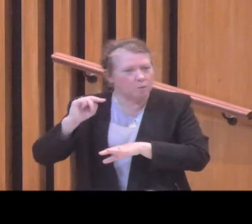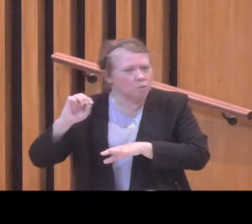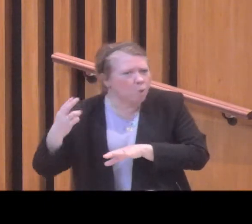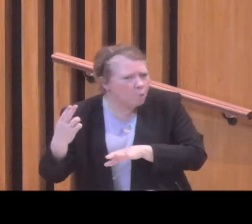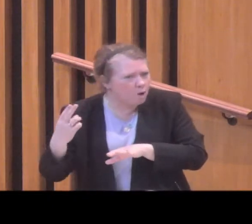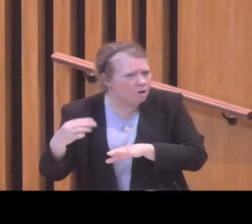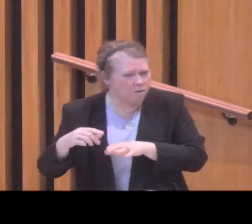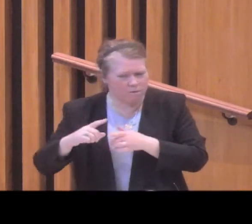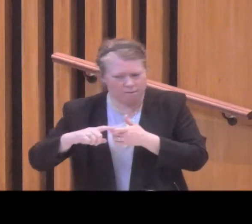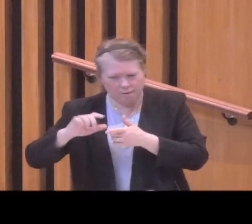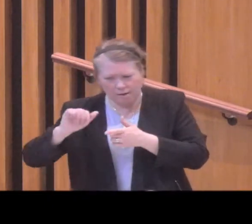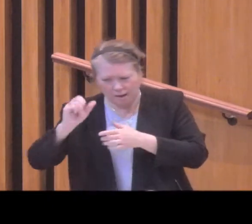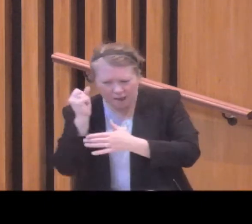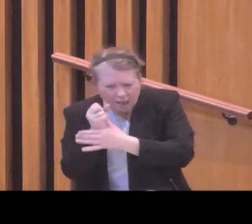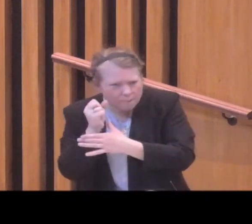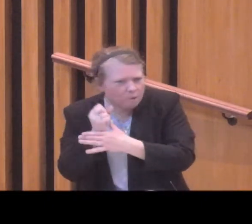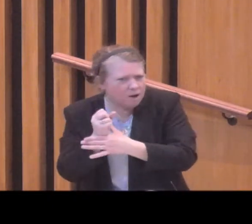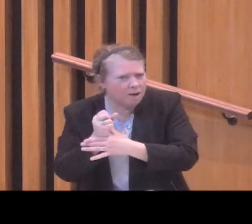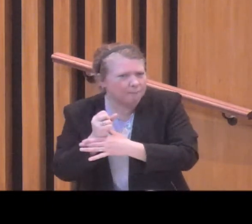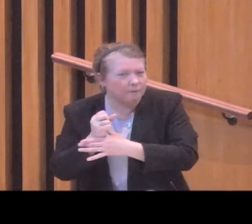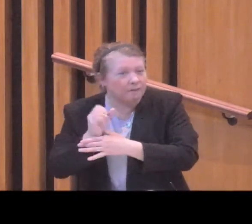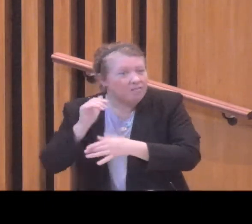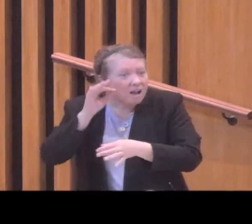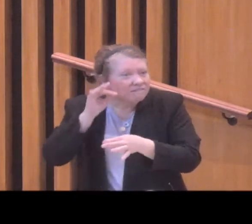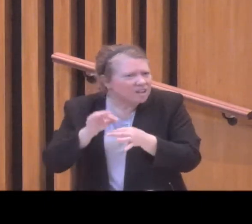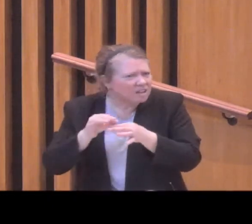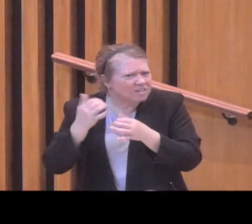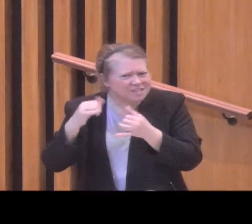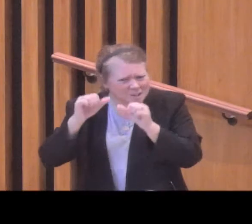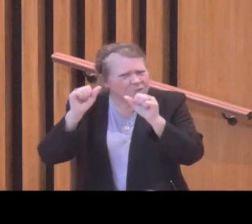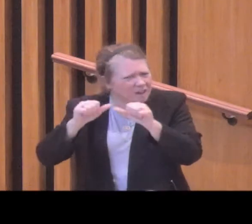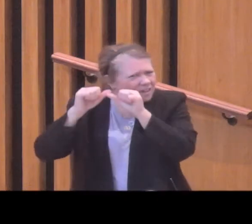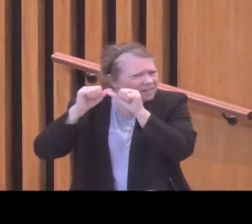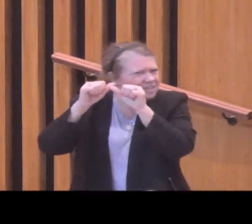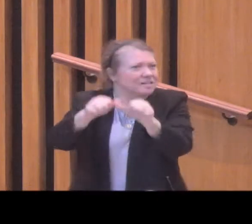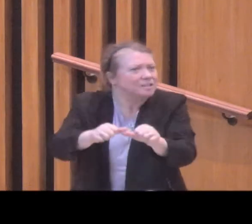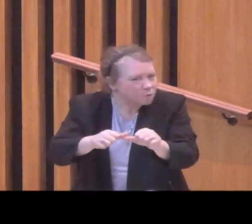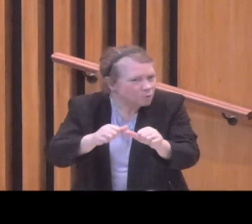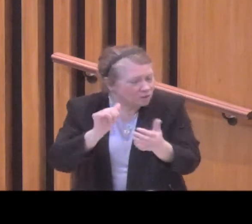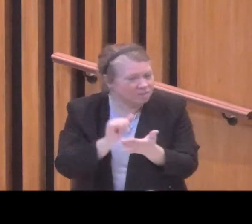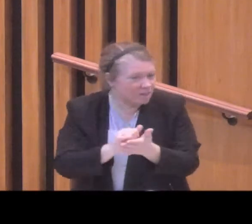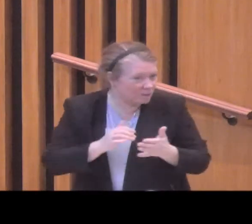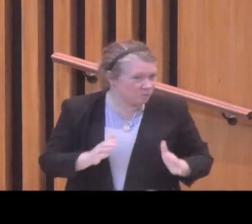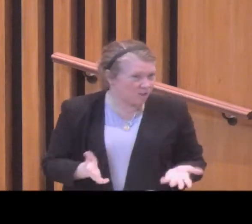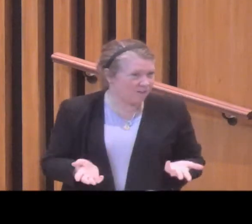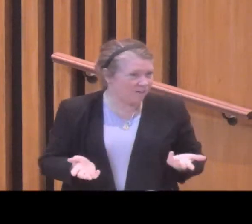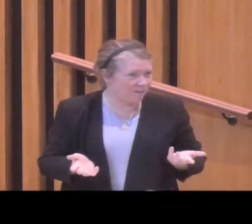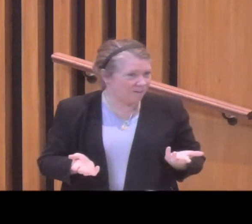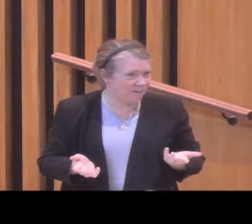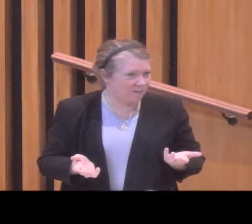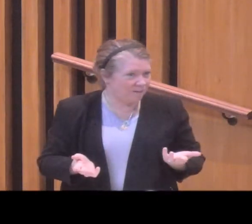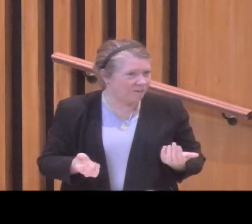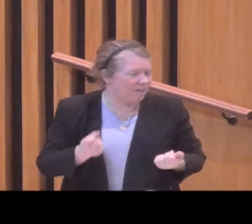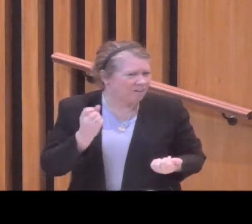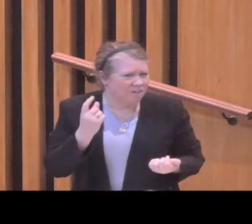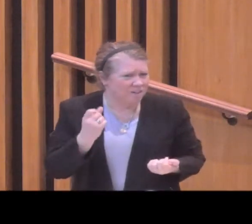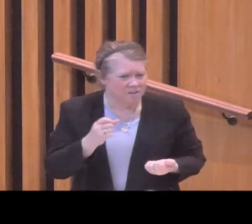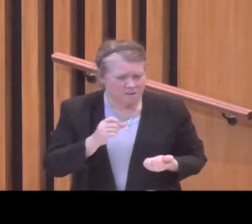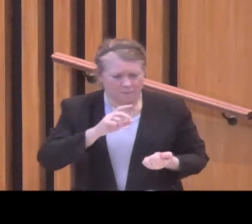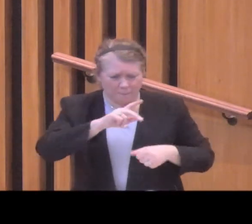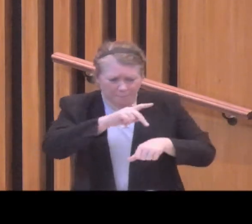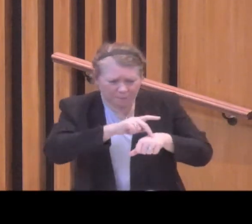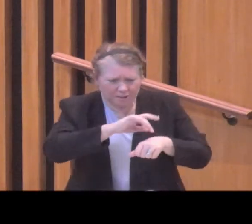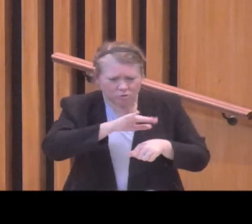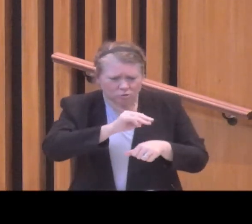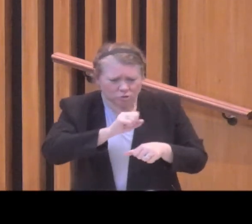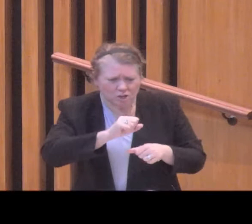Abraham. The church, the new way, begun by Peter, James, and